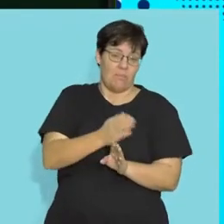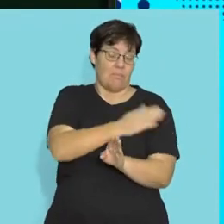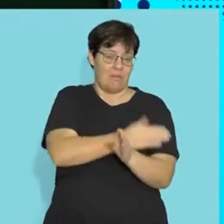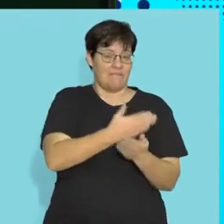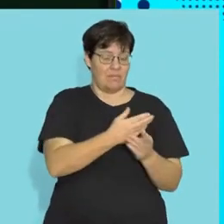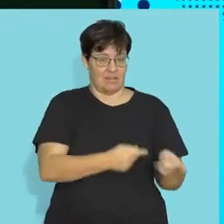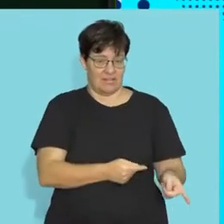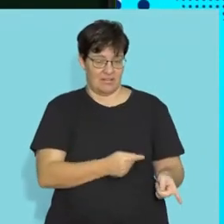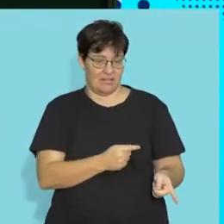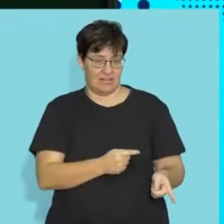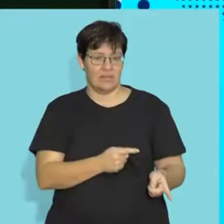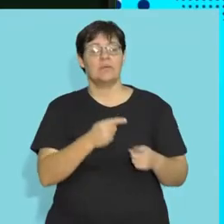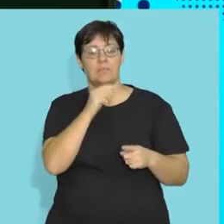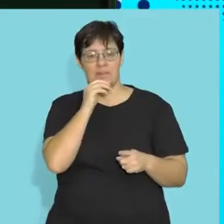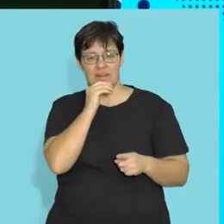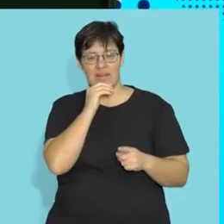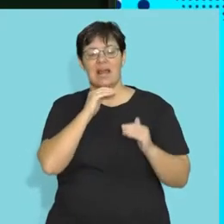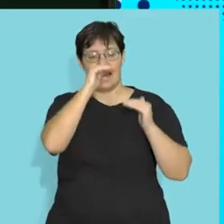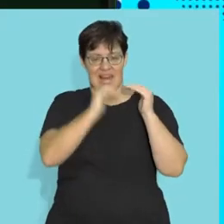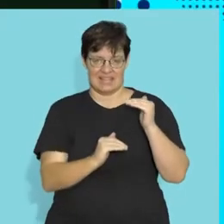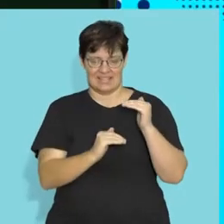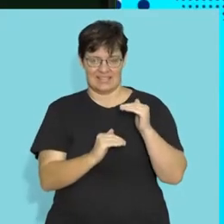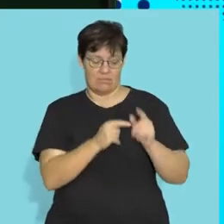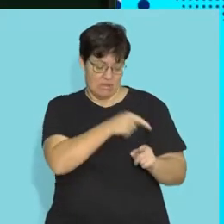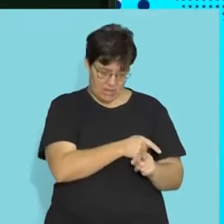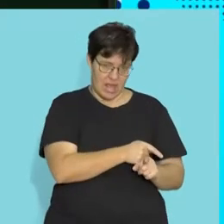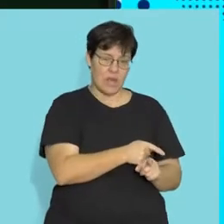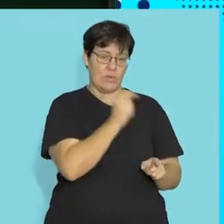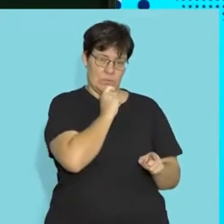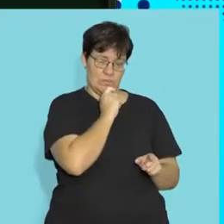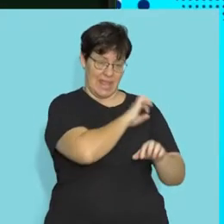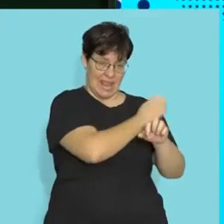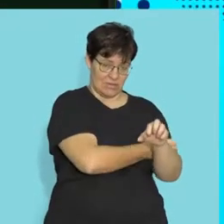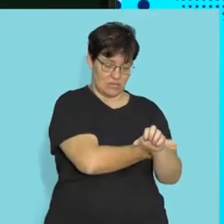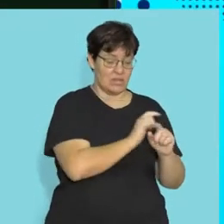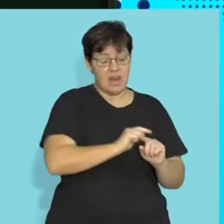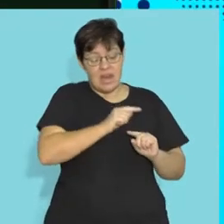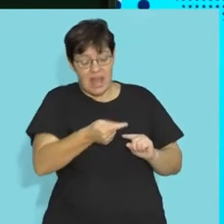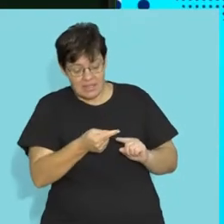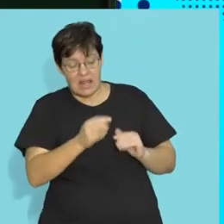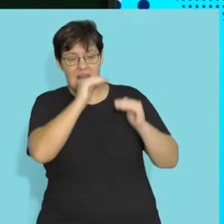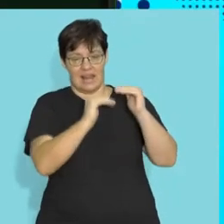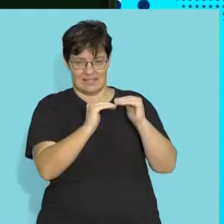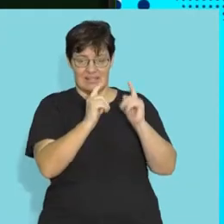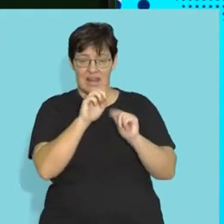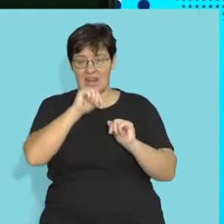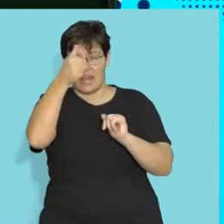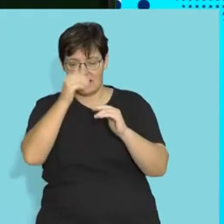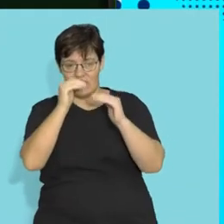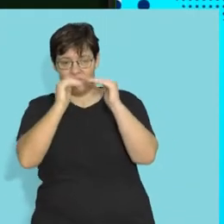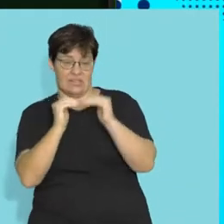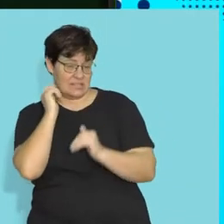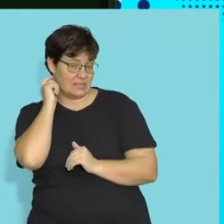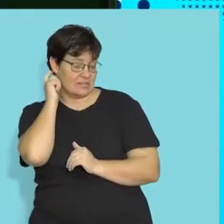from the previous will always get a significant reduction in the amount of energy. And that's important for us to recognize as we talk